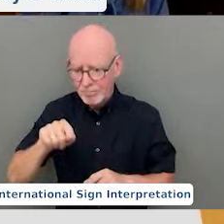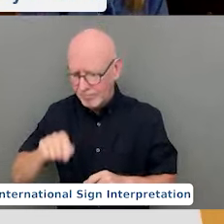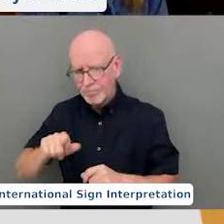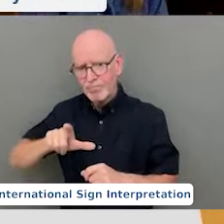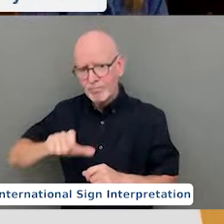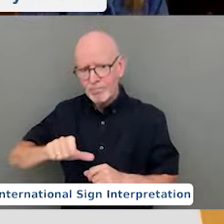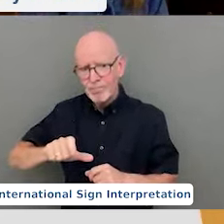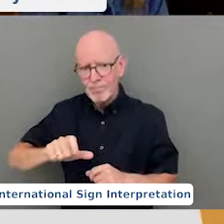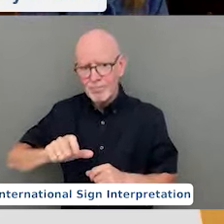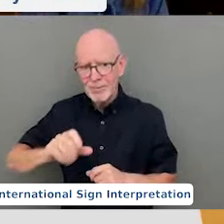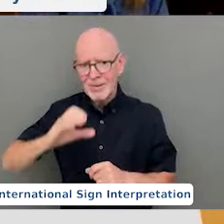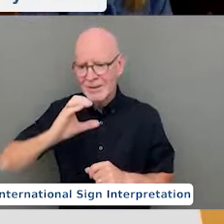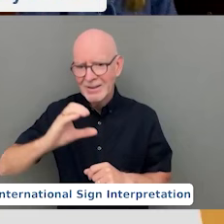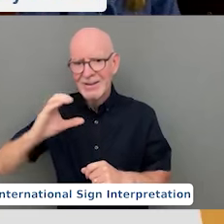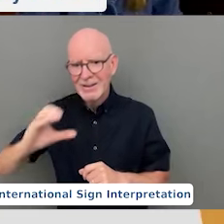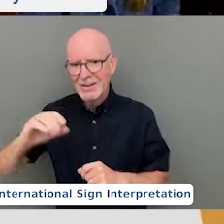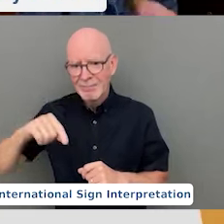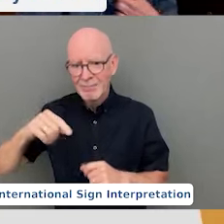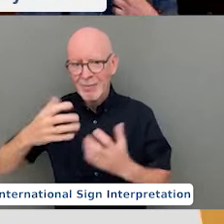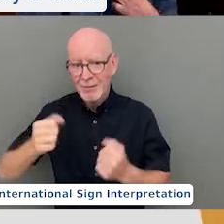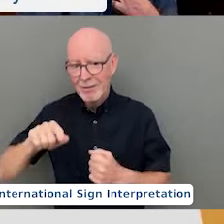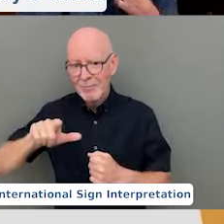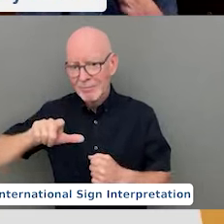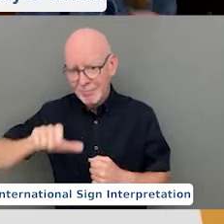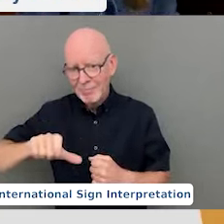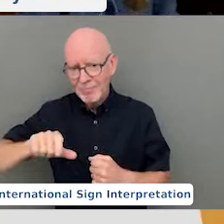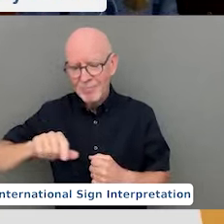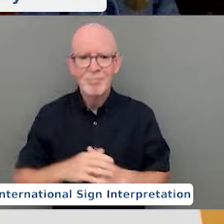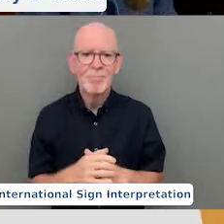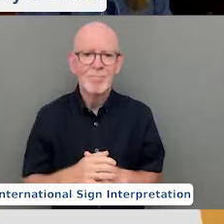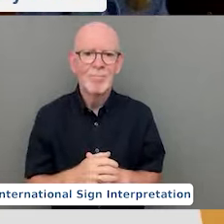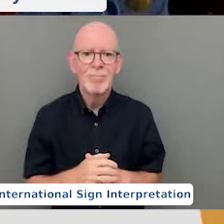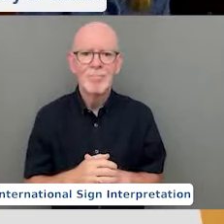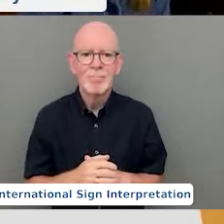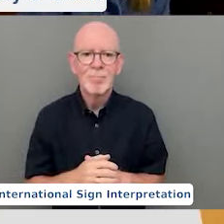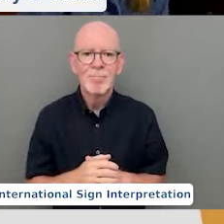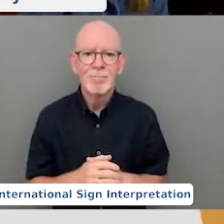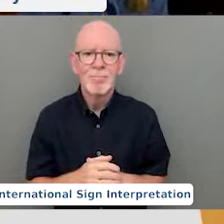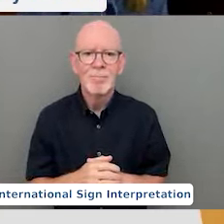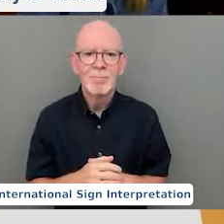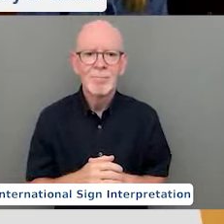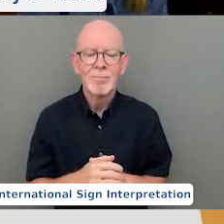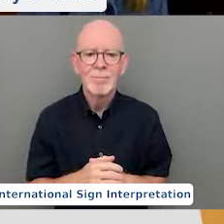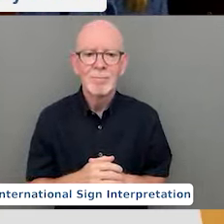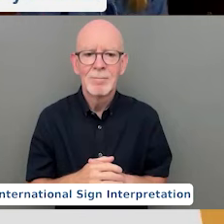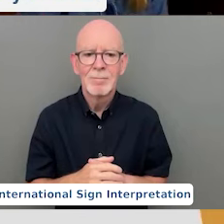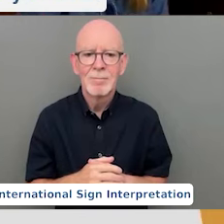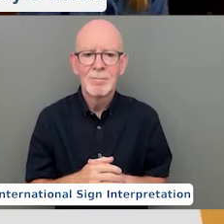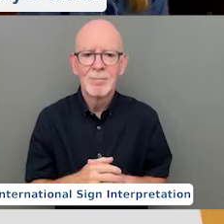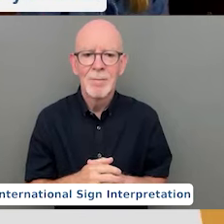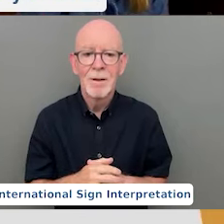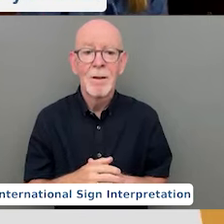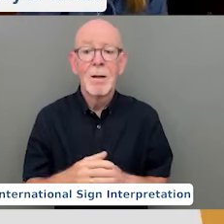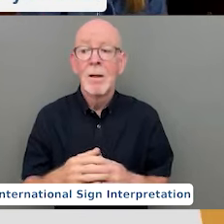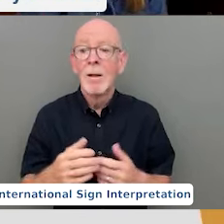that you can press to have those come up on your screen. So after our guest speakers have all had their chance to do